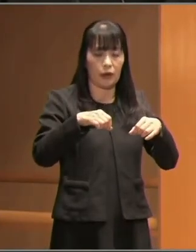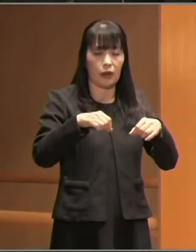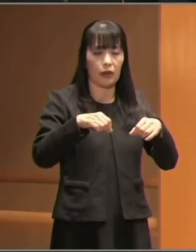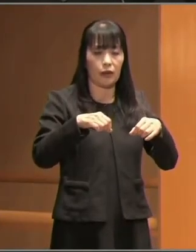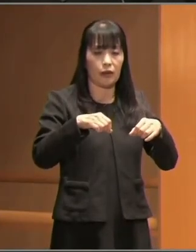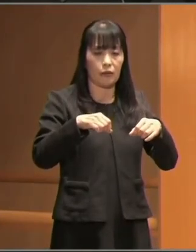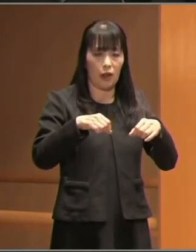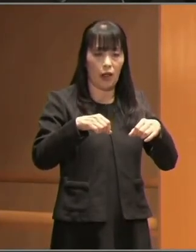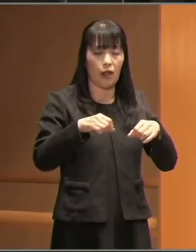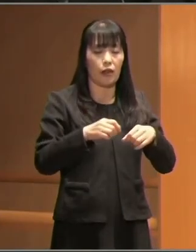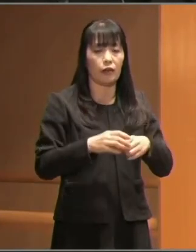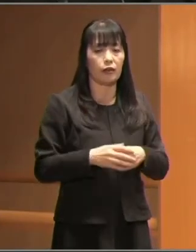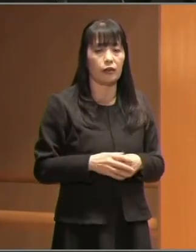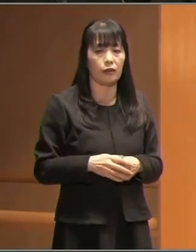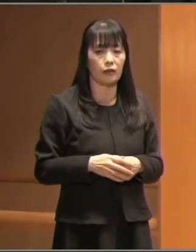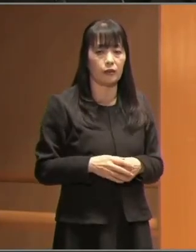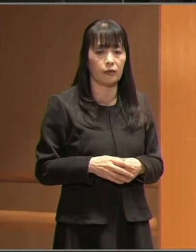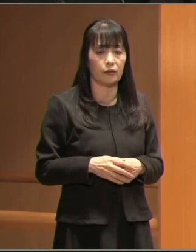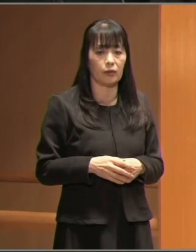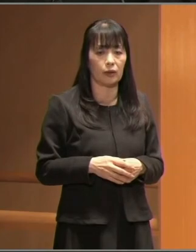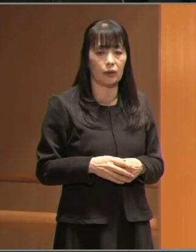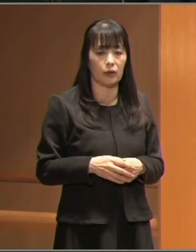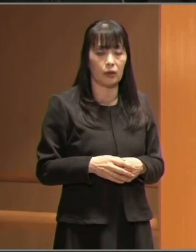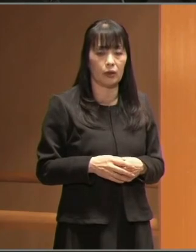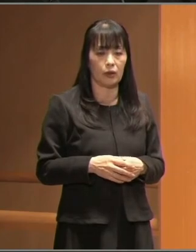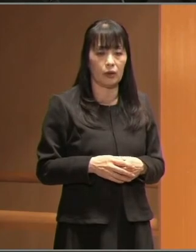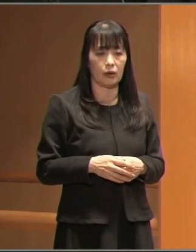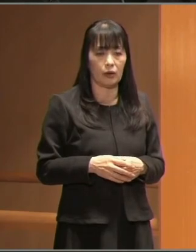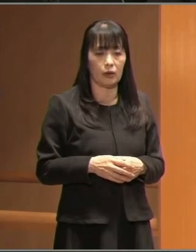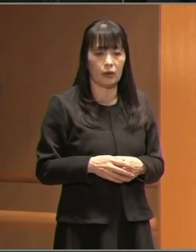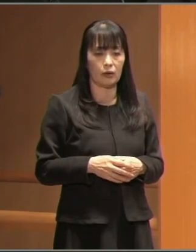So paper or washi